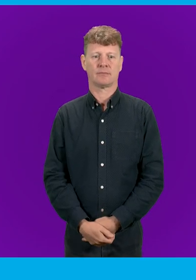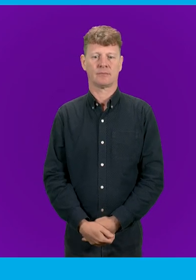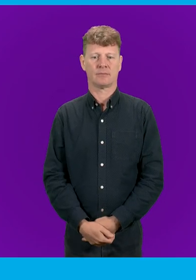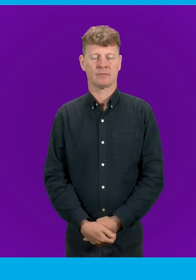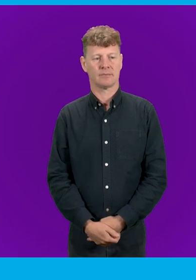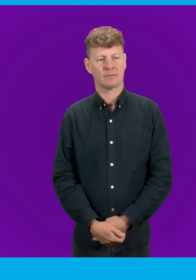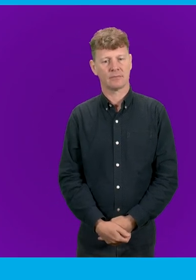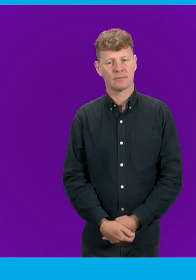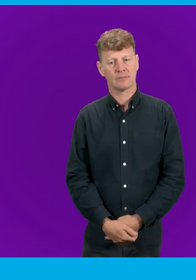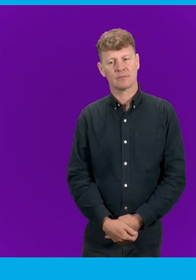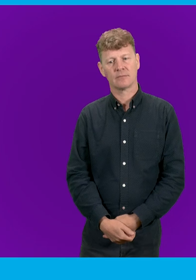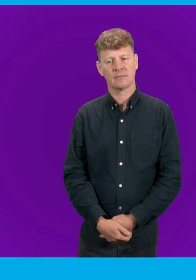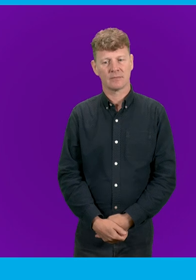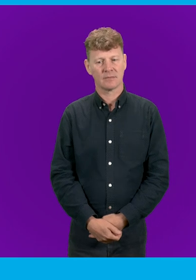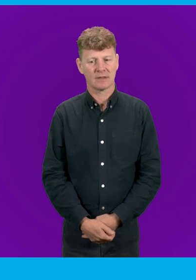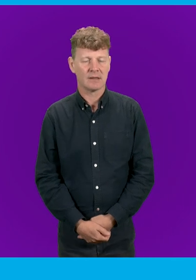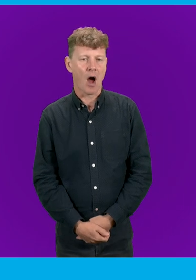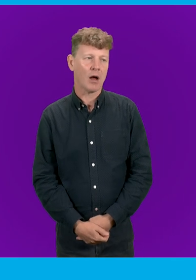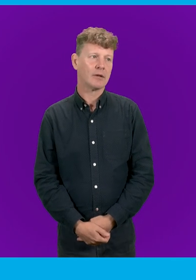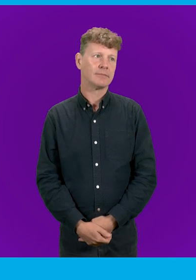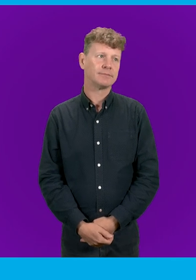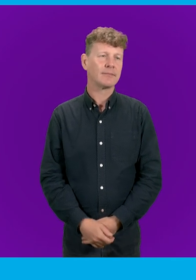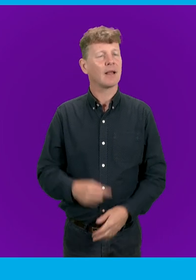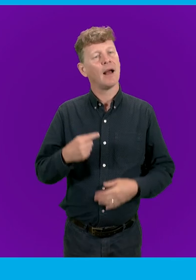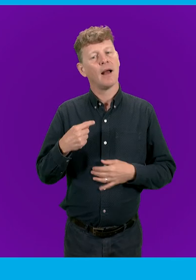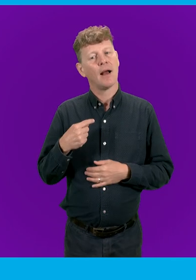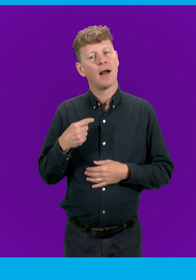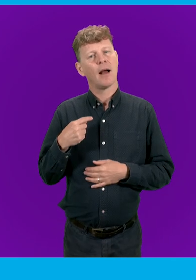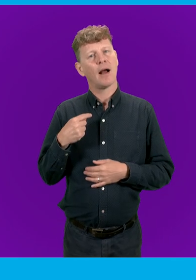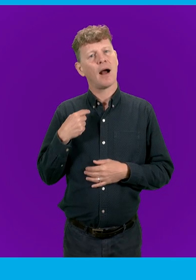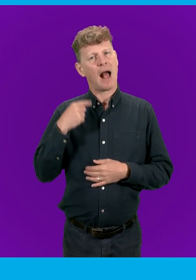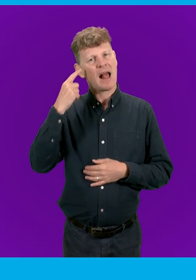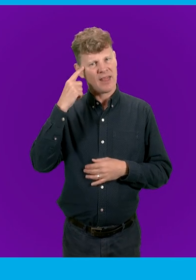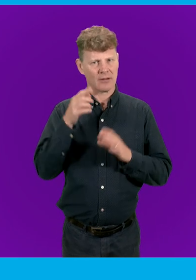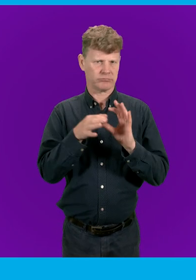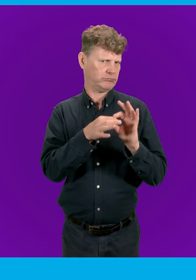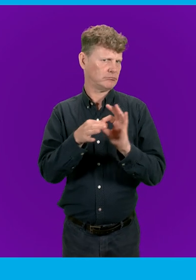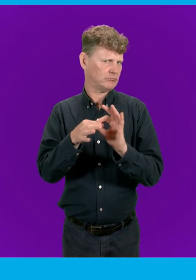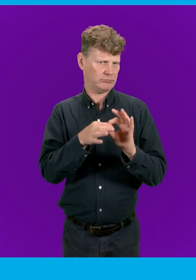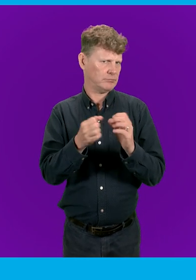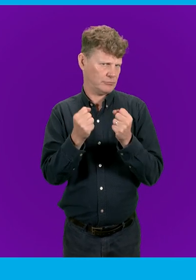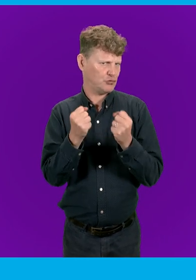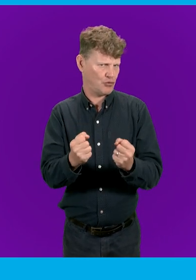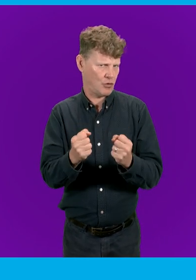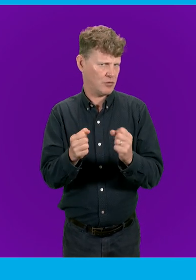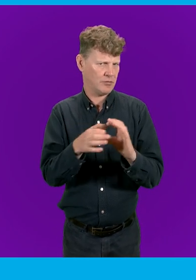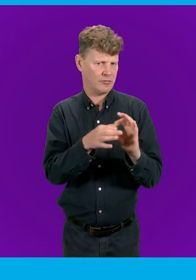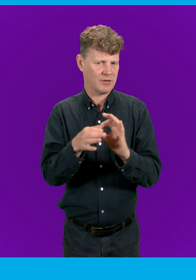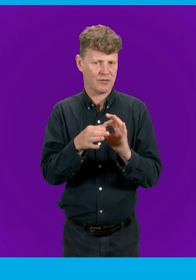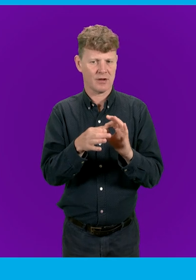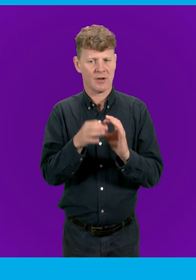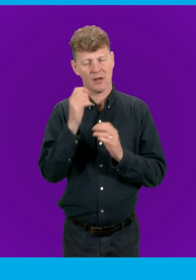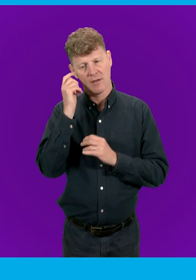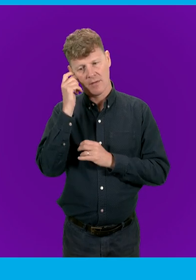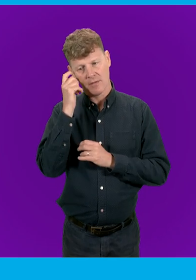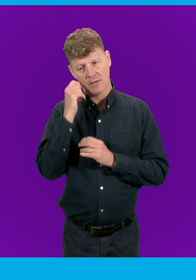I think there is definitely a large correlation between the two, because I think one